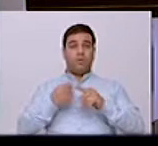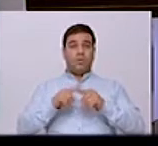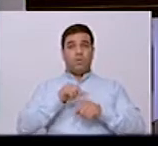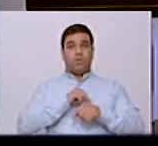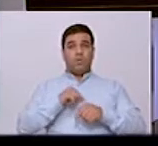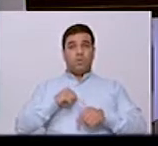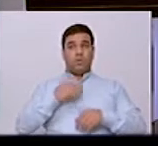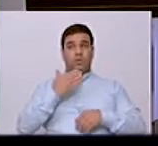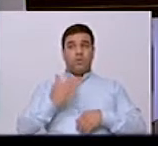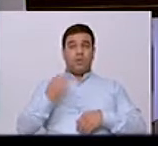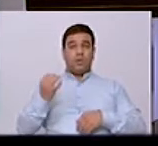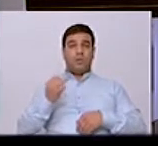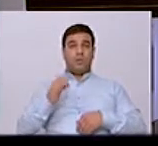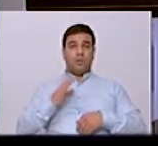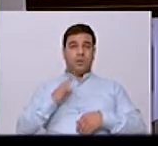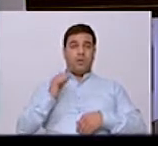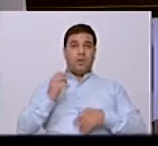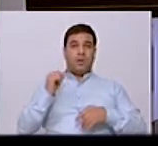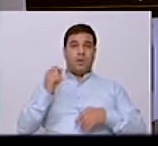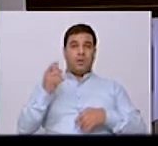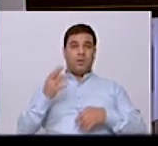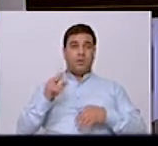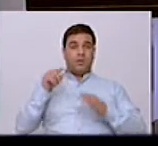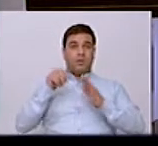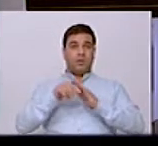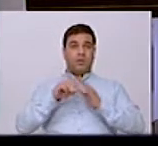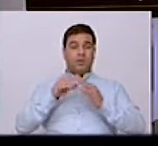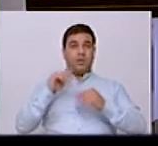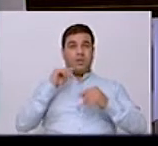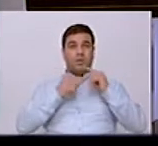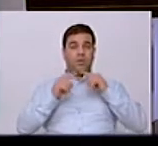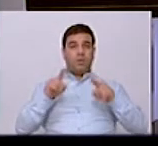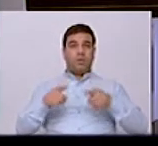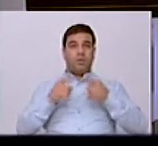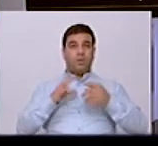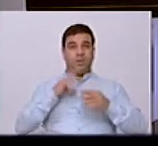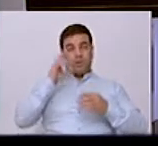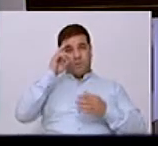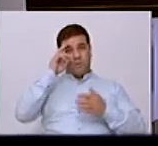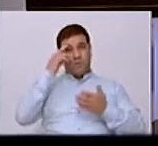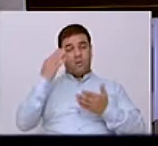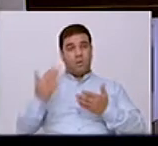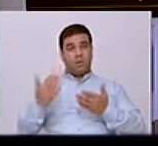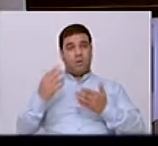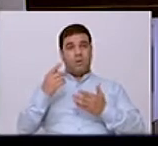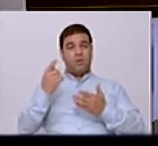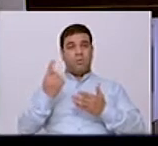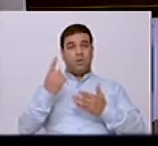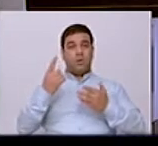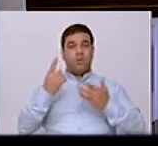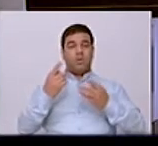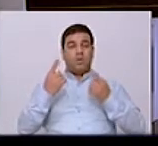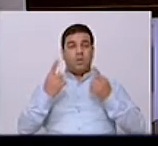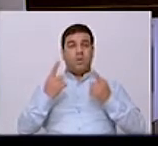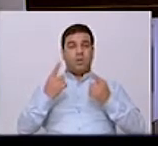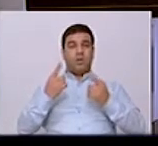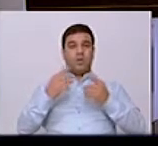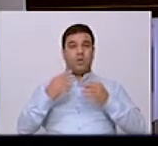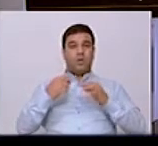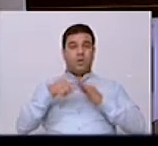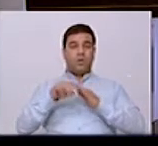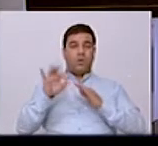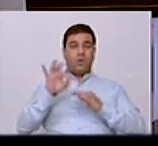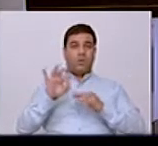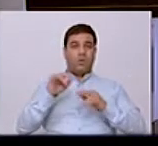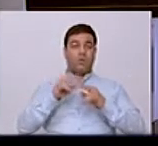o'zingiz qiziqqan ana shu Osiyodagi iqtisodiyoti rivojlangan davlatlarning biror bir yirik kompaniyalari